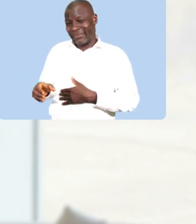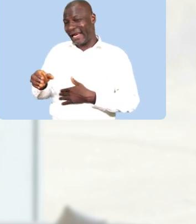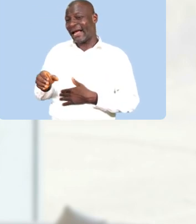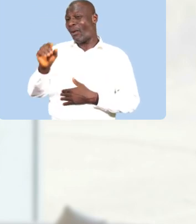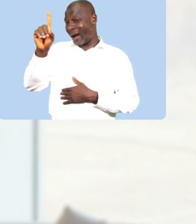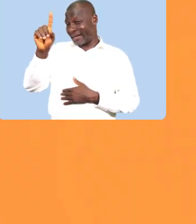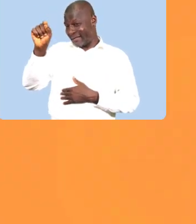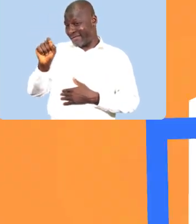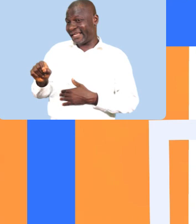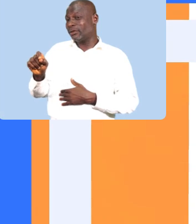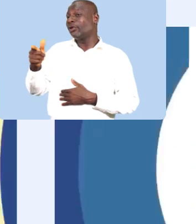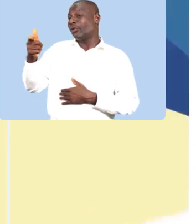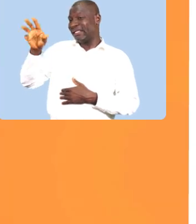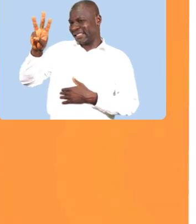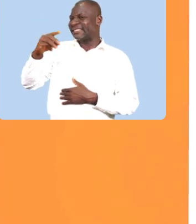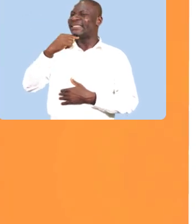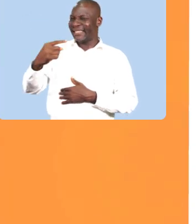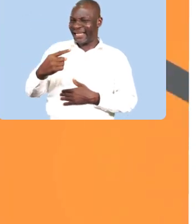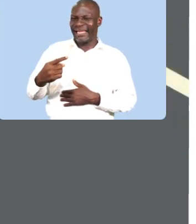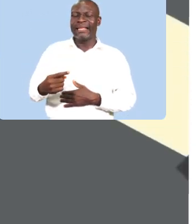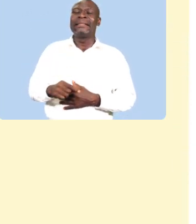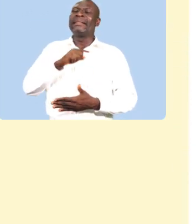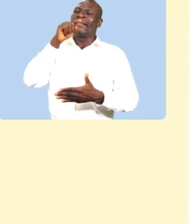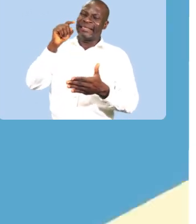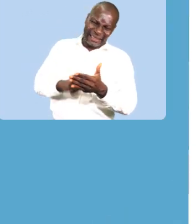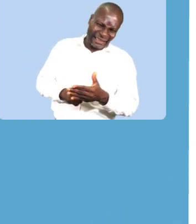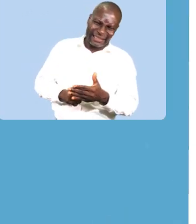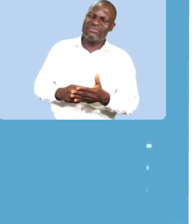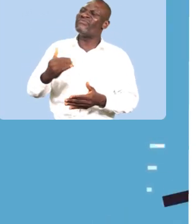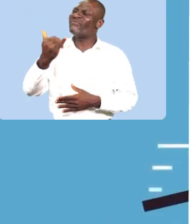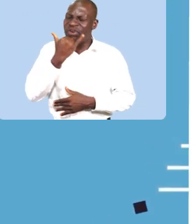say, it is an exchange of the natural use.